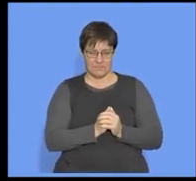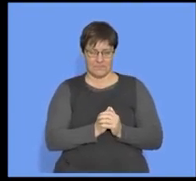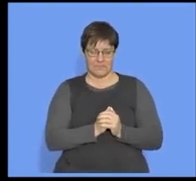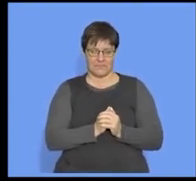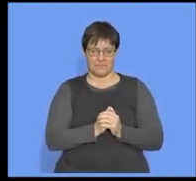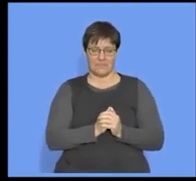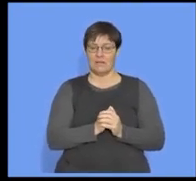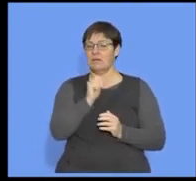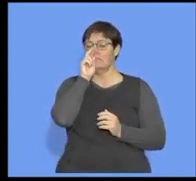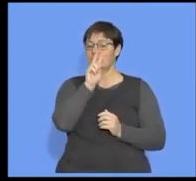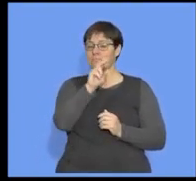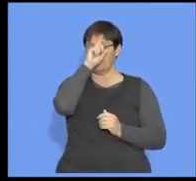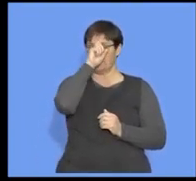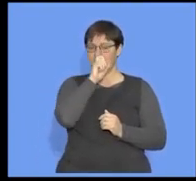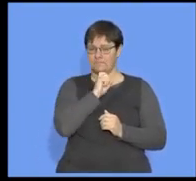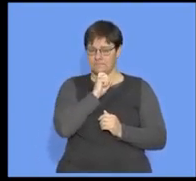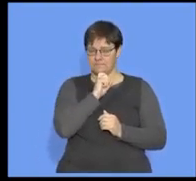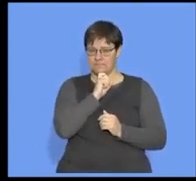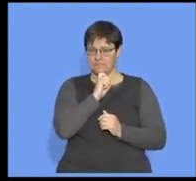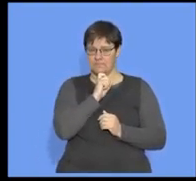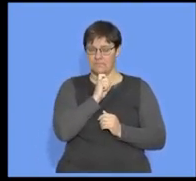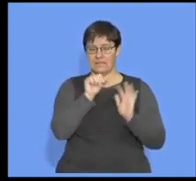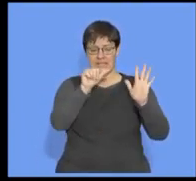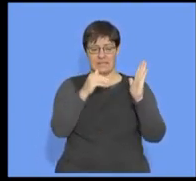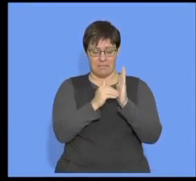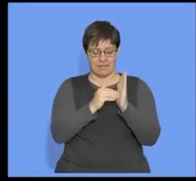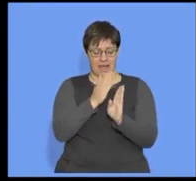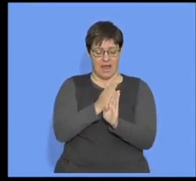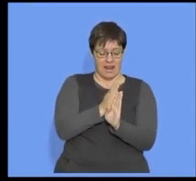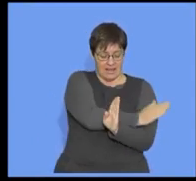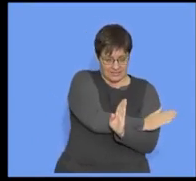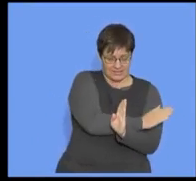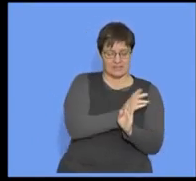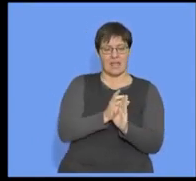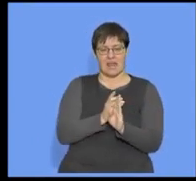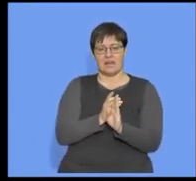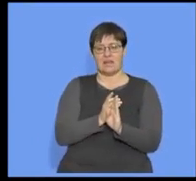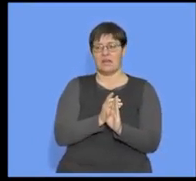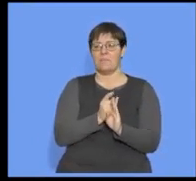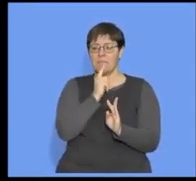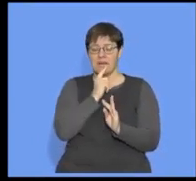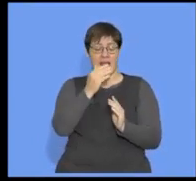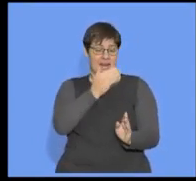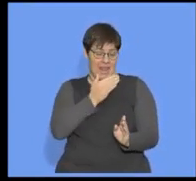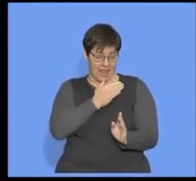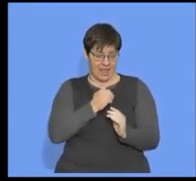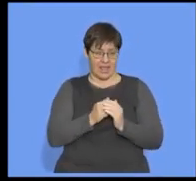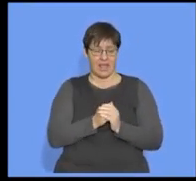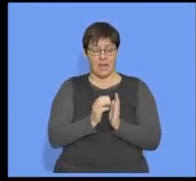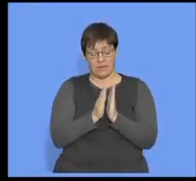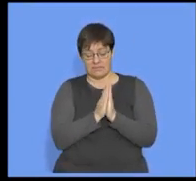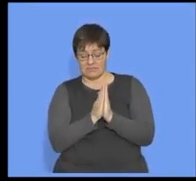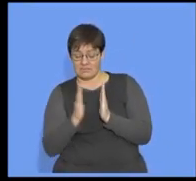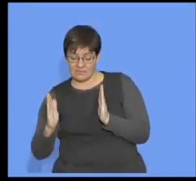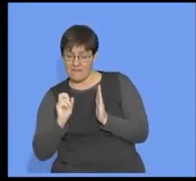So we're looking at the image less than 6 meters, we refer to that image as near. And distance,